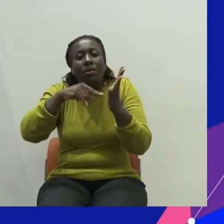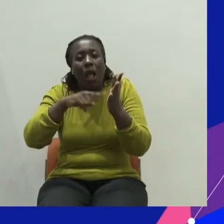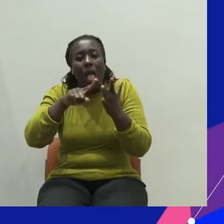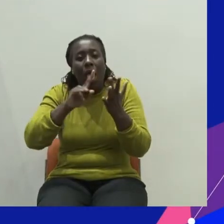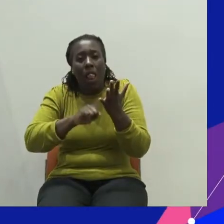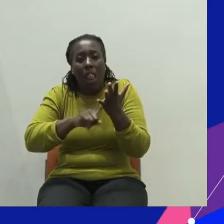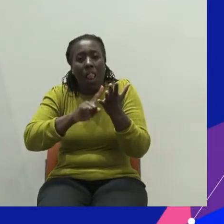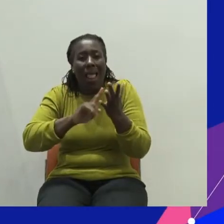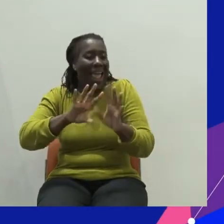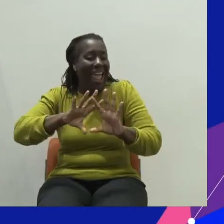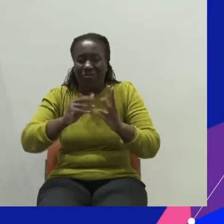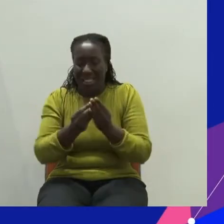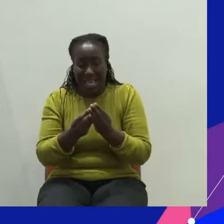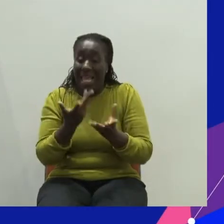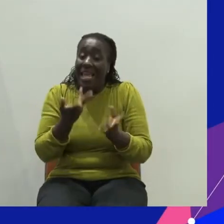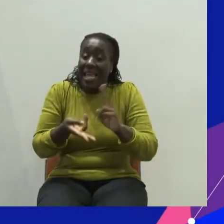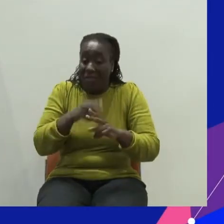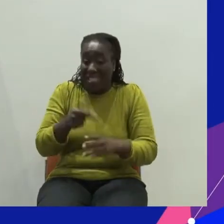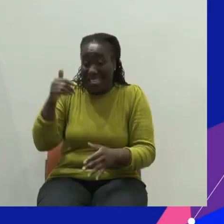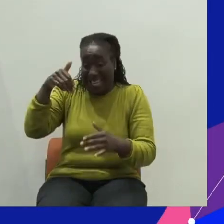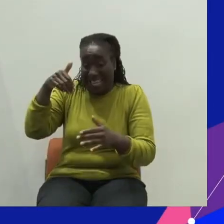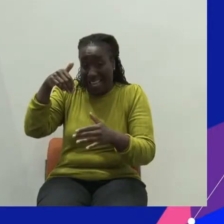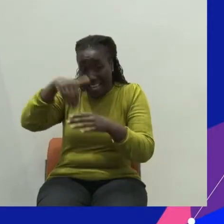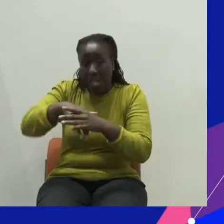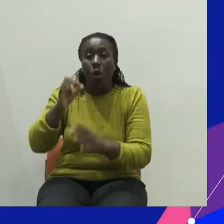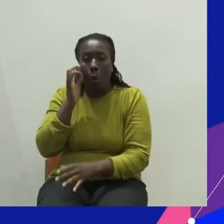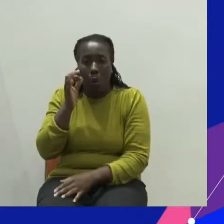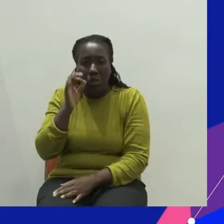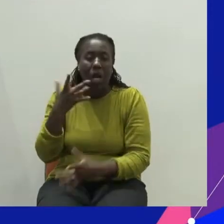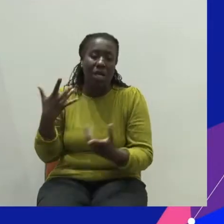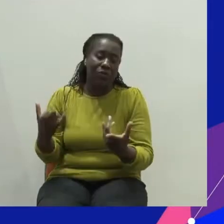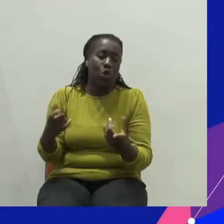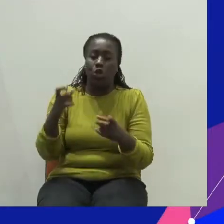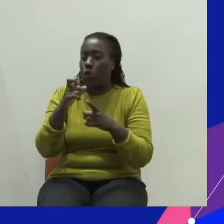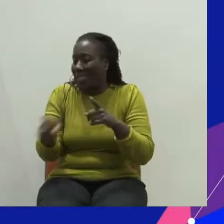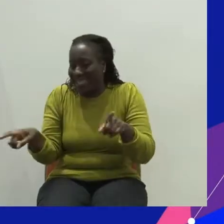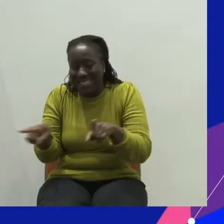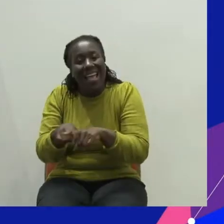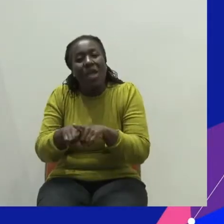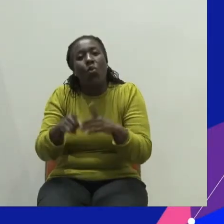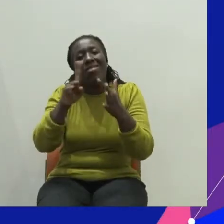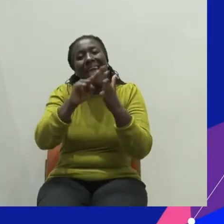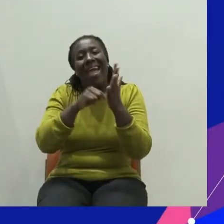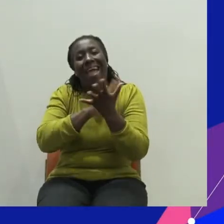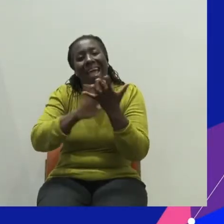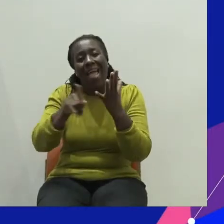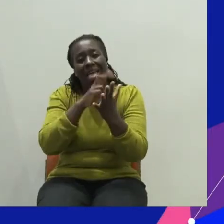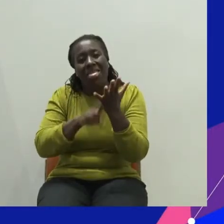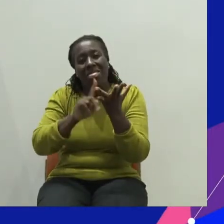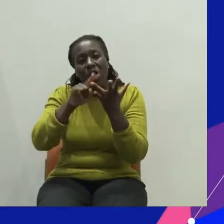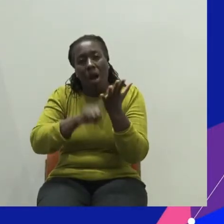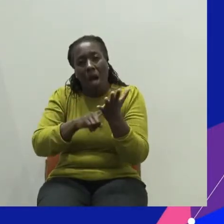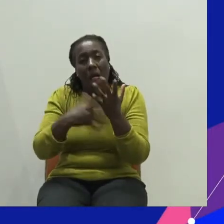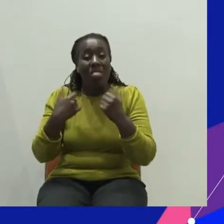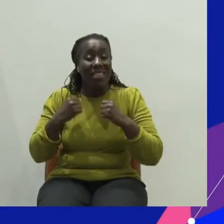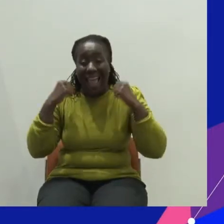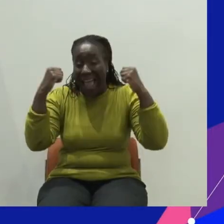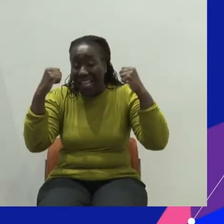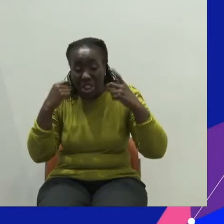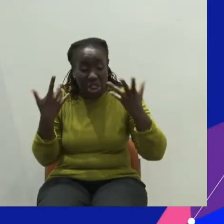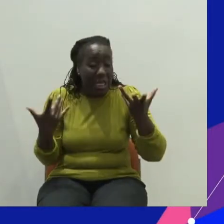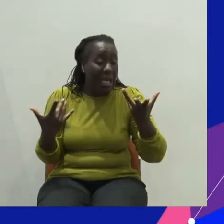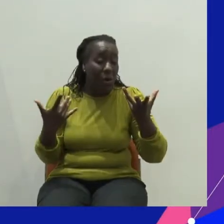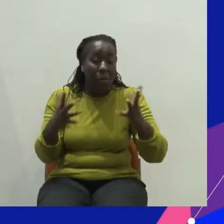is it's going to be in water and we're going to use distillation the same way that we do with ethanol, it doesn't make any sense. The energy demand is going to be too